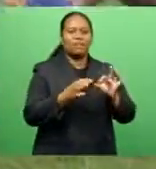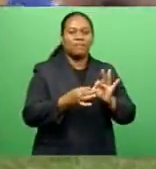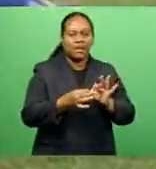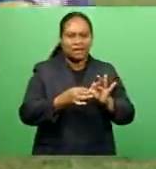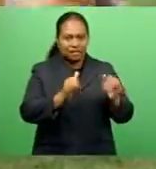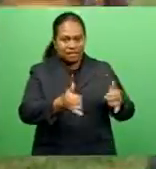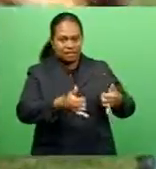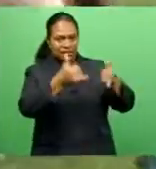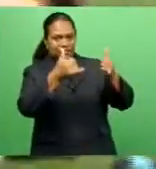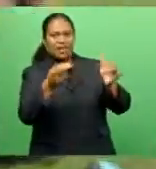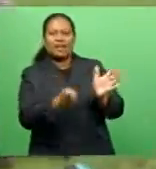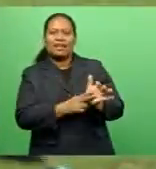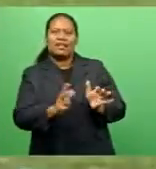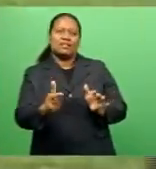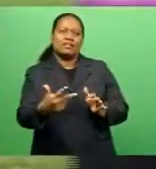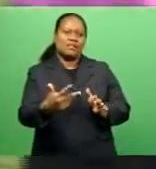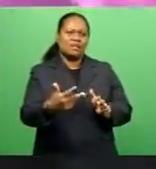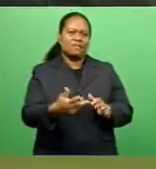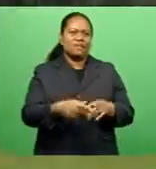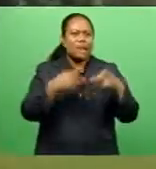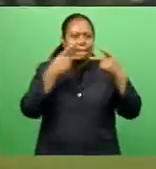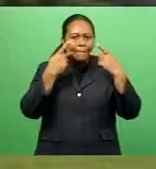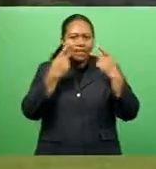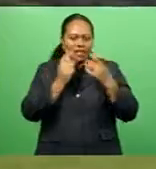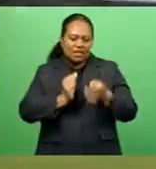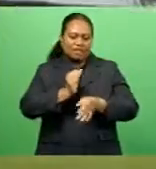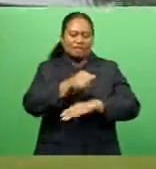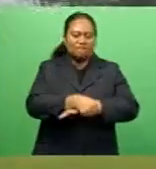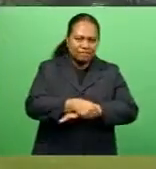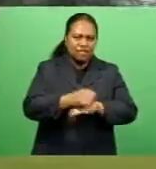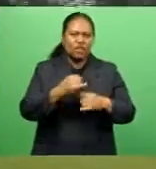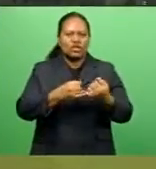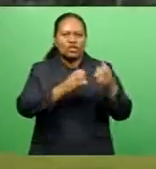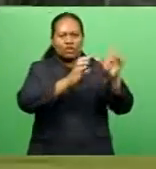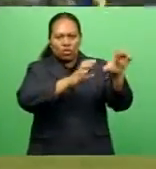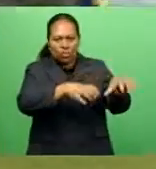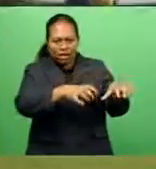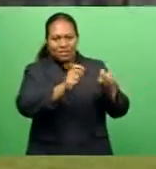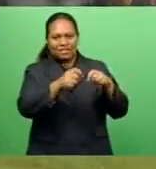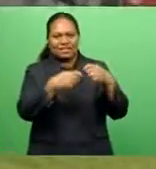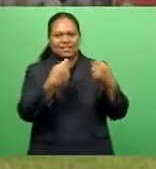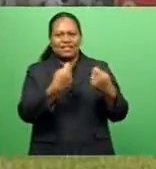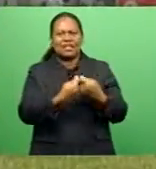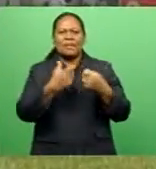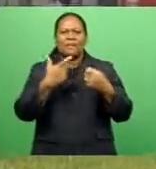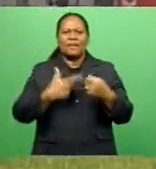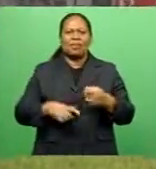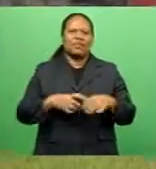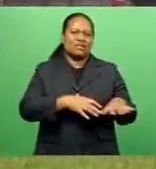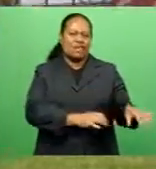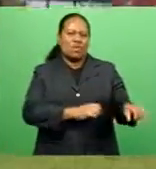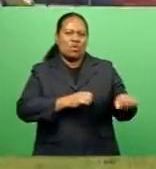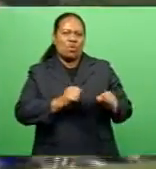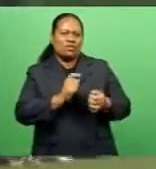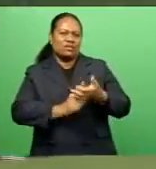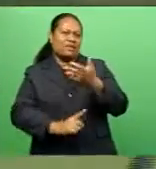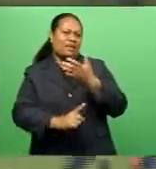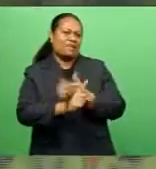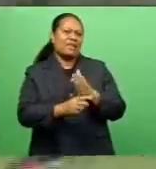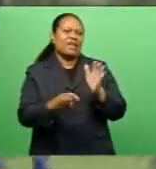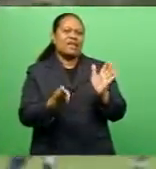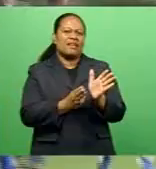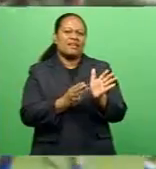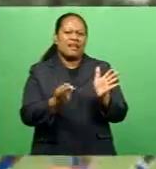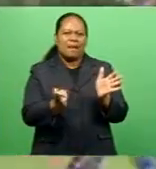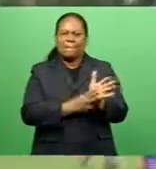match, the Asinu Secondary School Panthers destroyed Suva Grammar School Titans after posting a big win at the Marsland